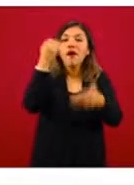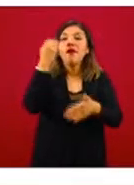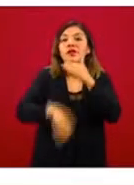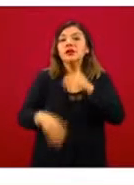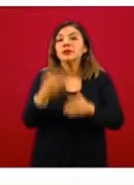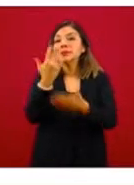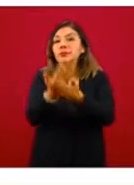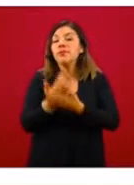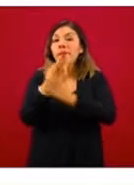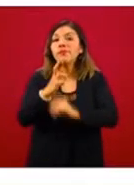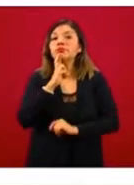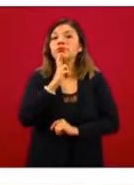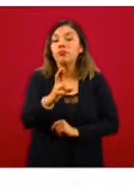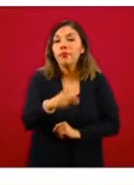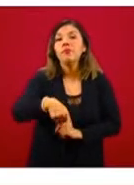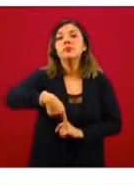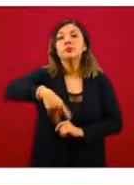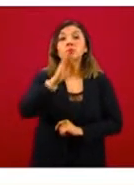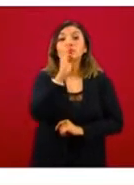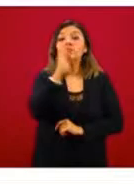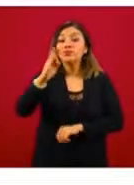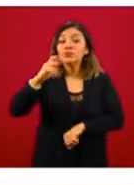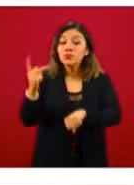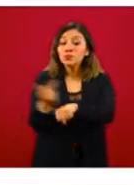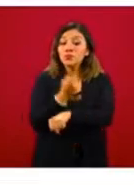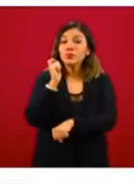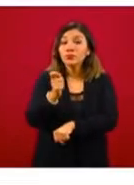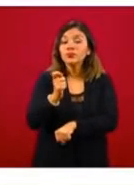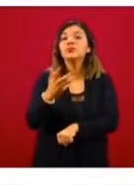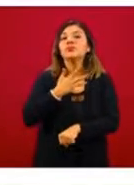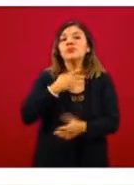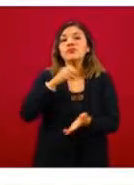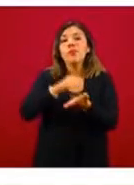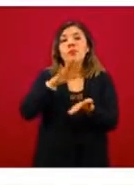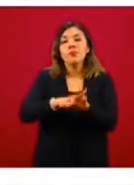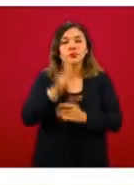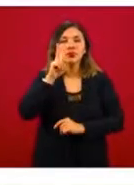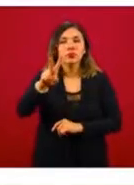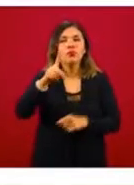laboratory results for that. But we can see by date of